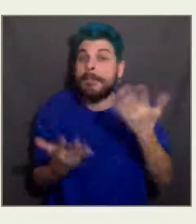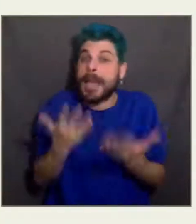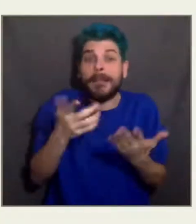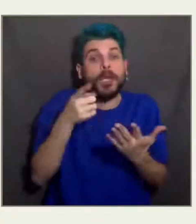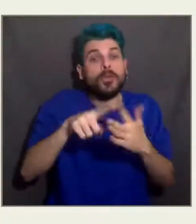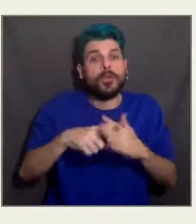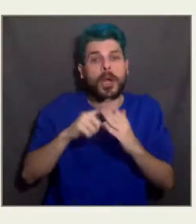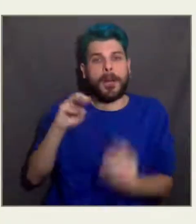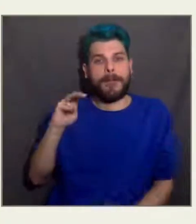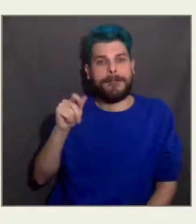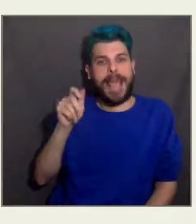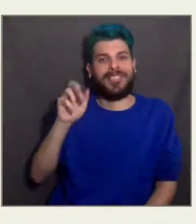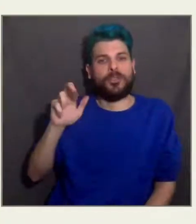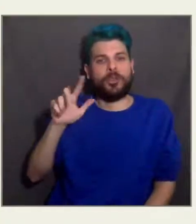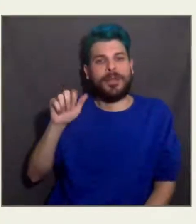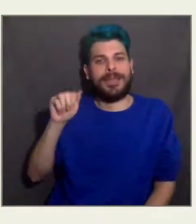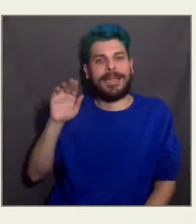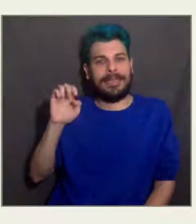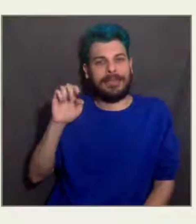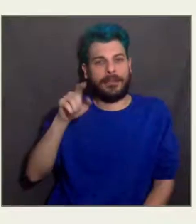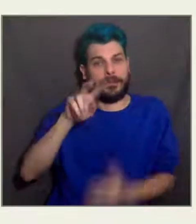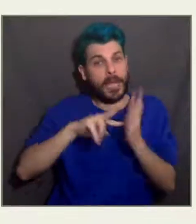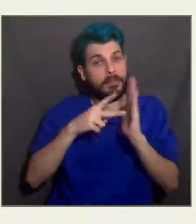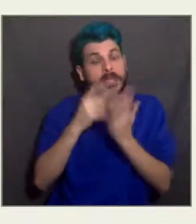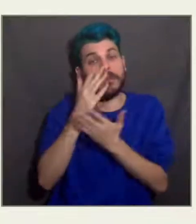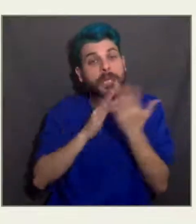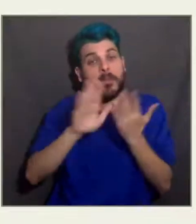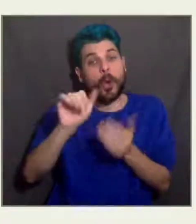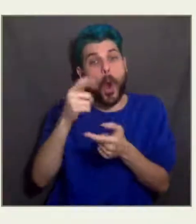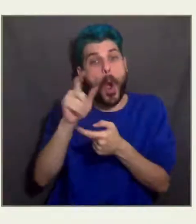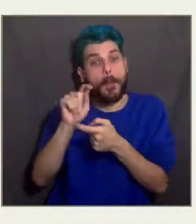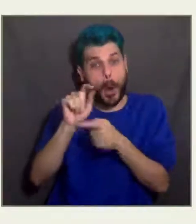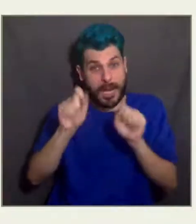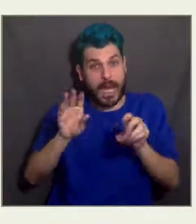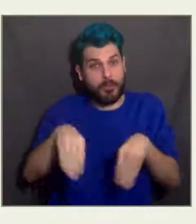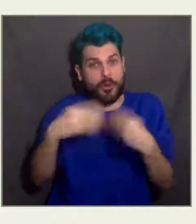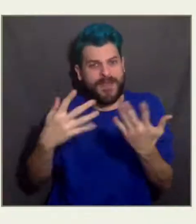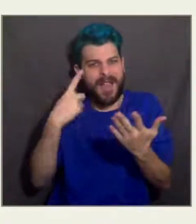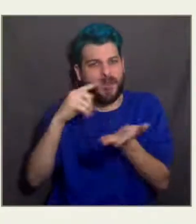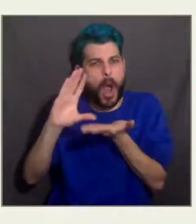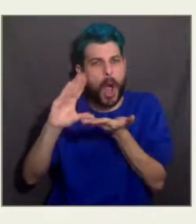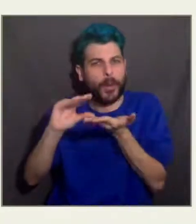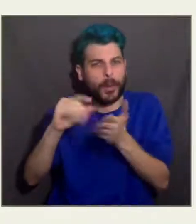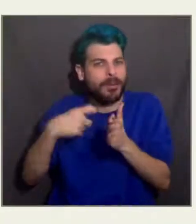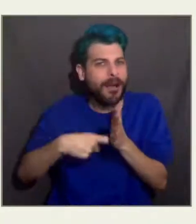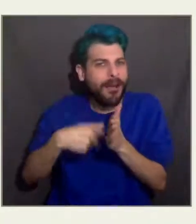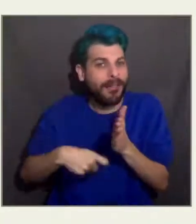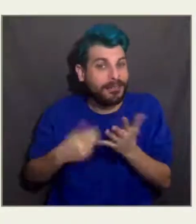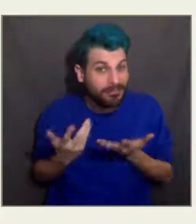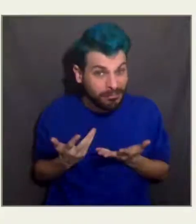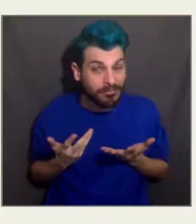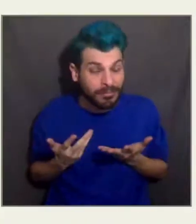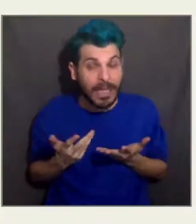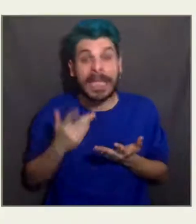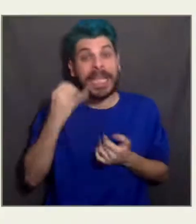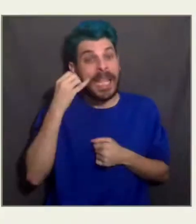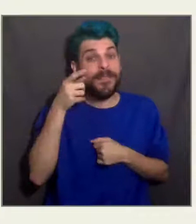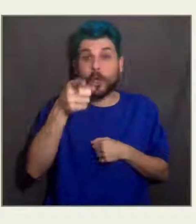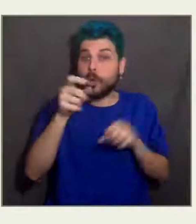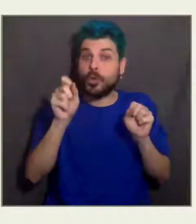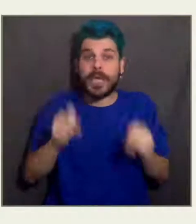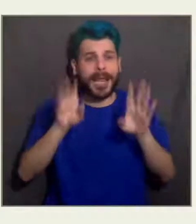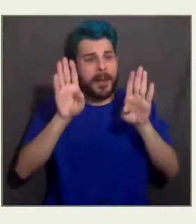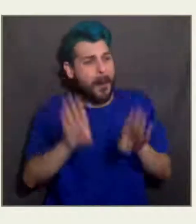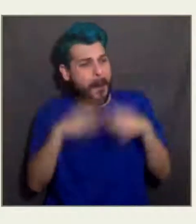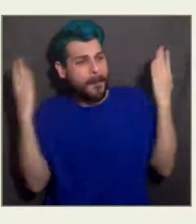to make your building available for affordable housing. If there is an opportunity for you to work with opening up a